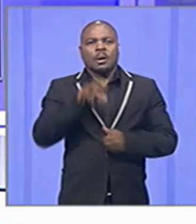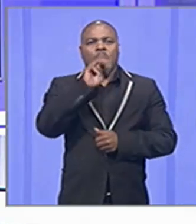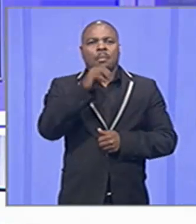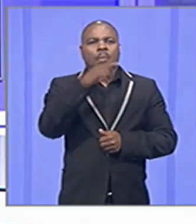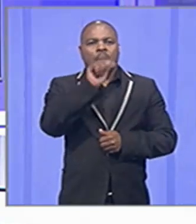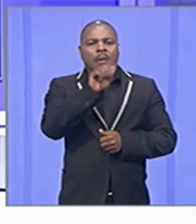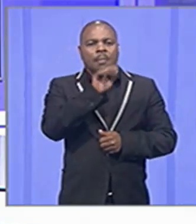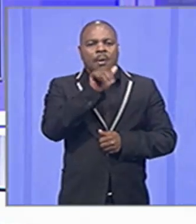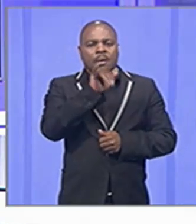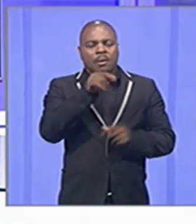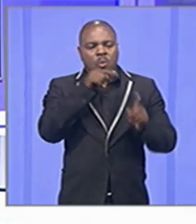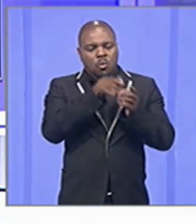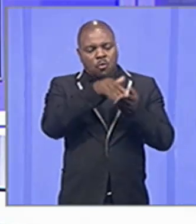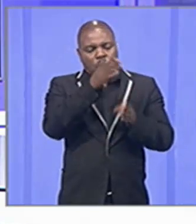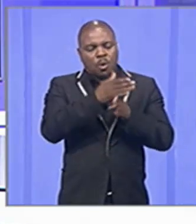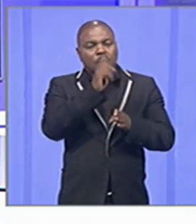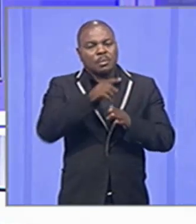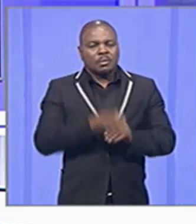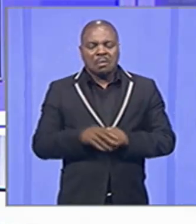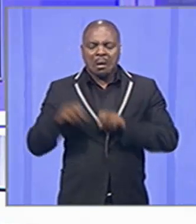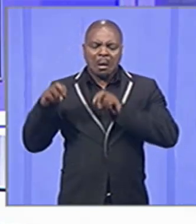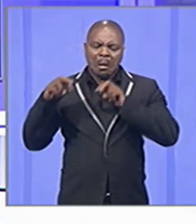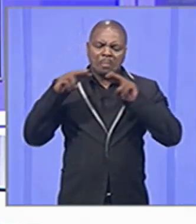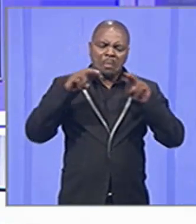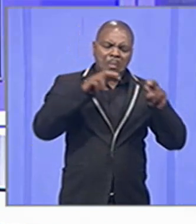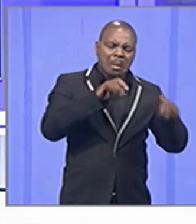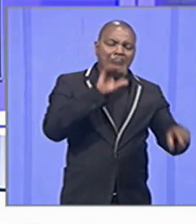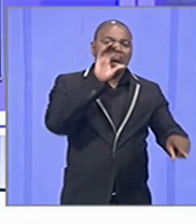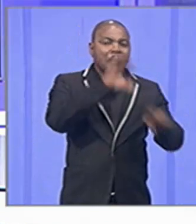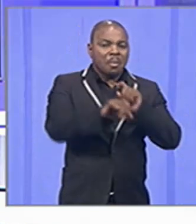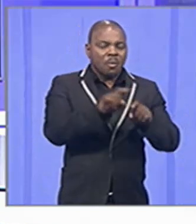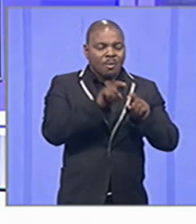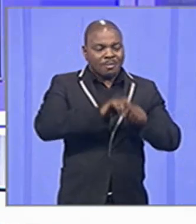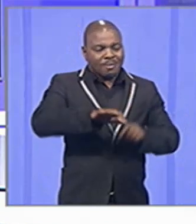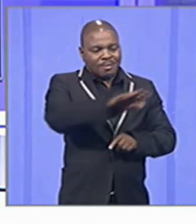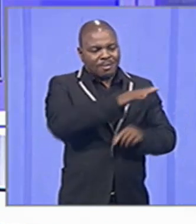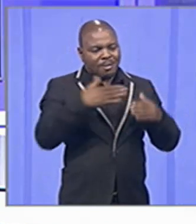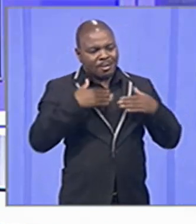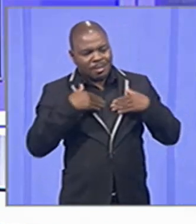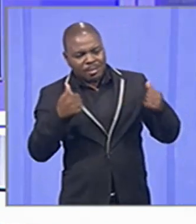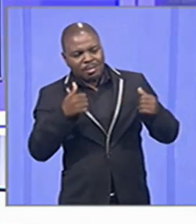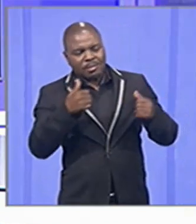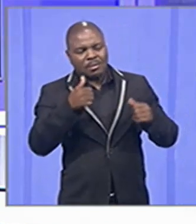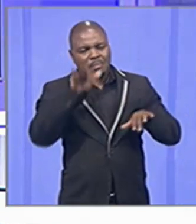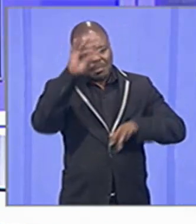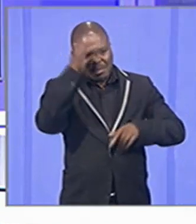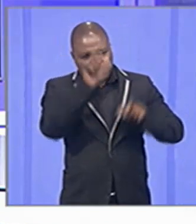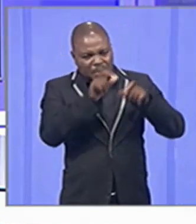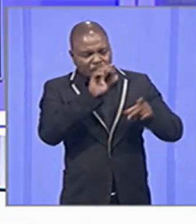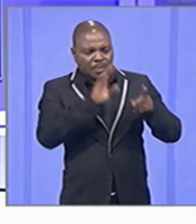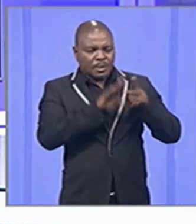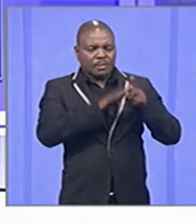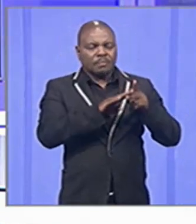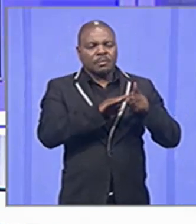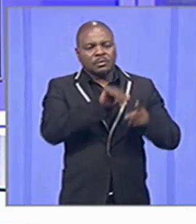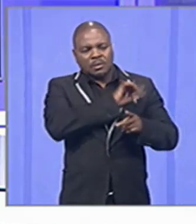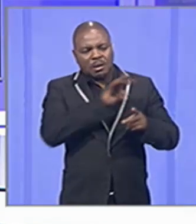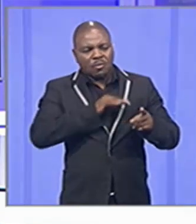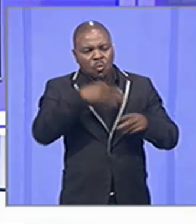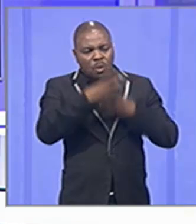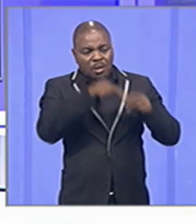tloswe maemong a gagwe. Dinyakišišo di utolotše le gore maemo a lephelo le seriti sa balwetši ga e šita le bašomi ba